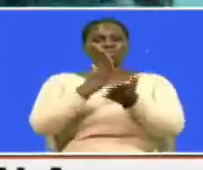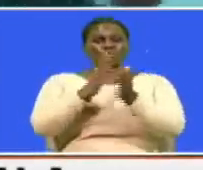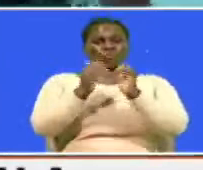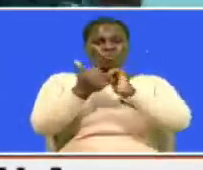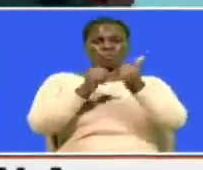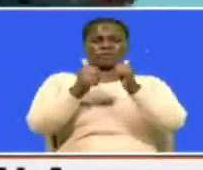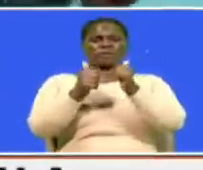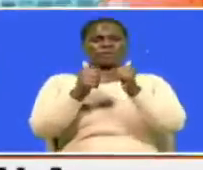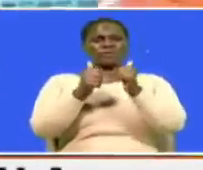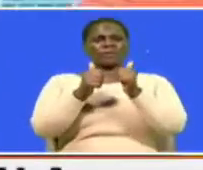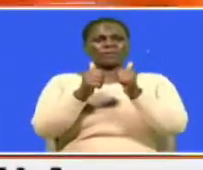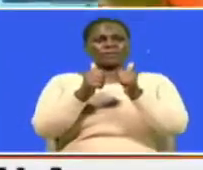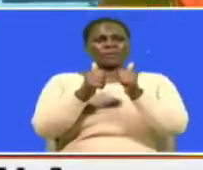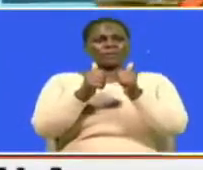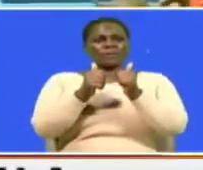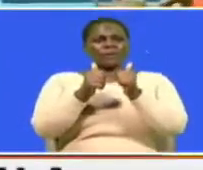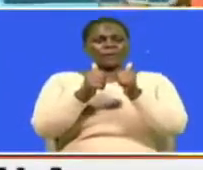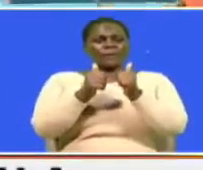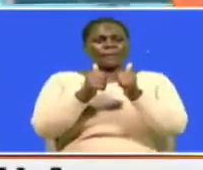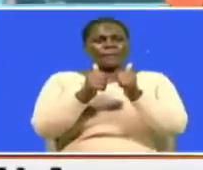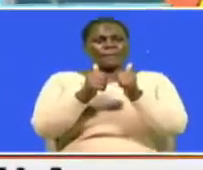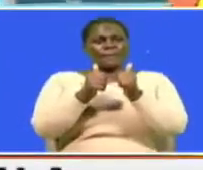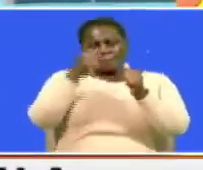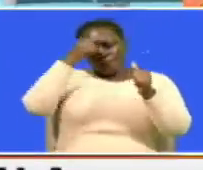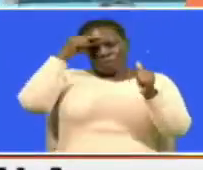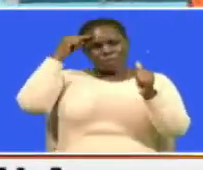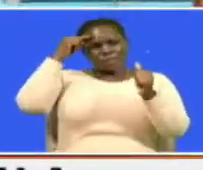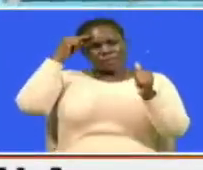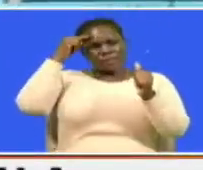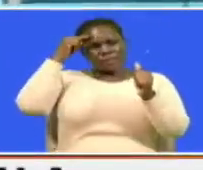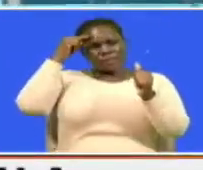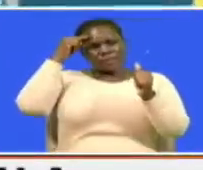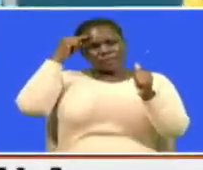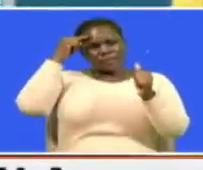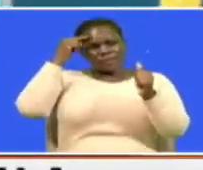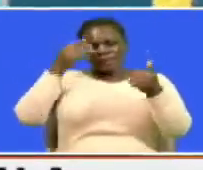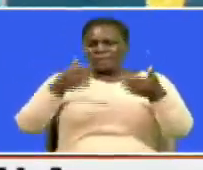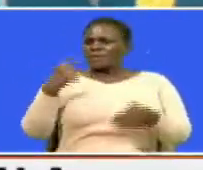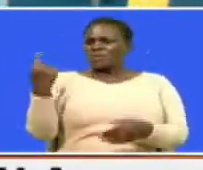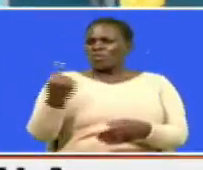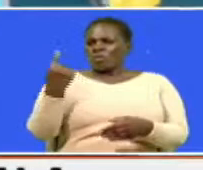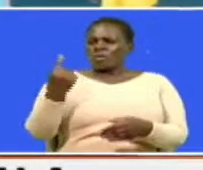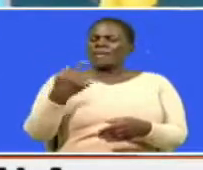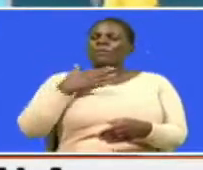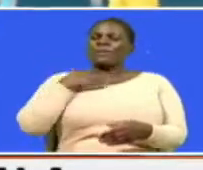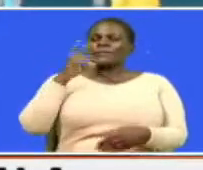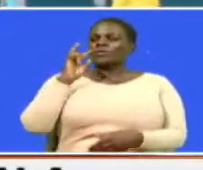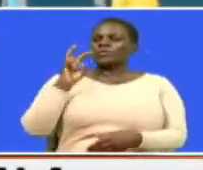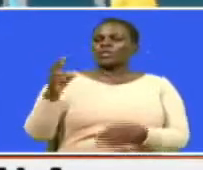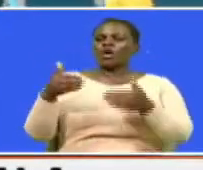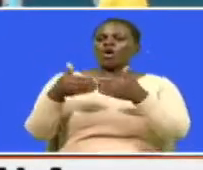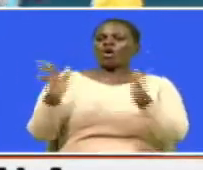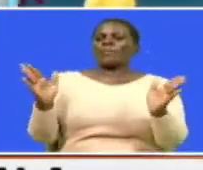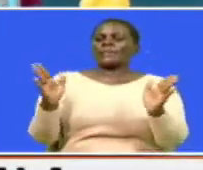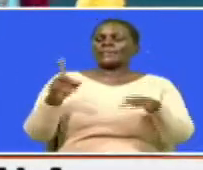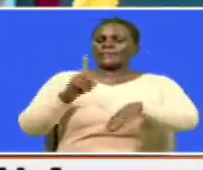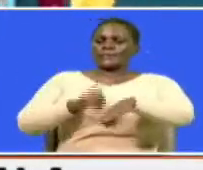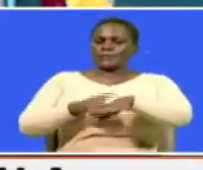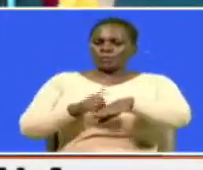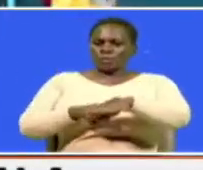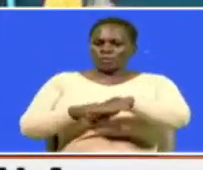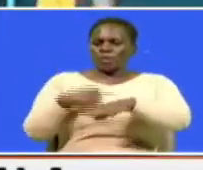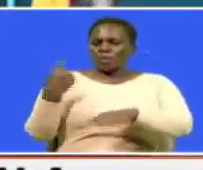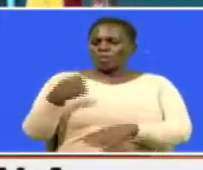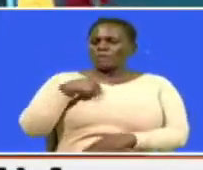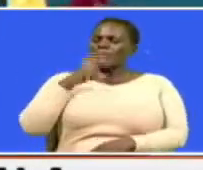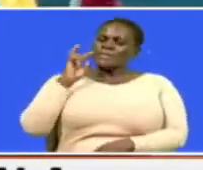this competition. I was really coming for time, because this was just a gala. Since it's opening season, this was